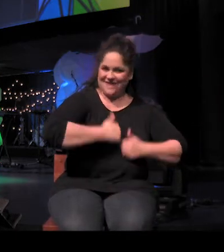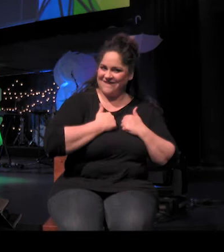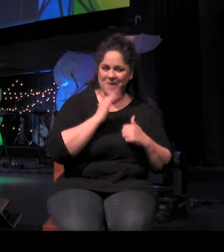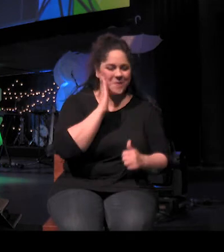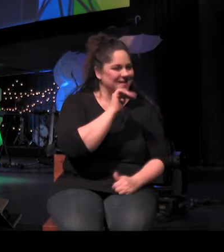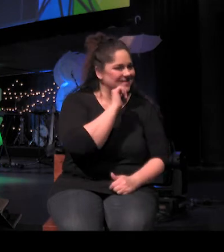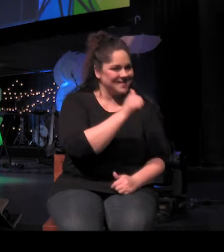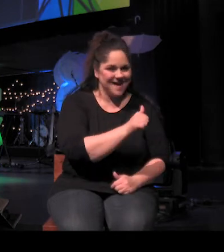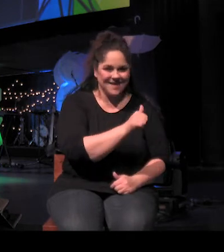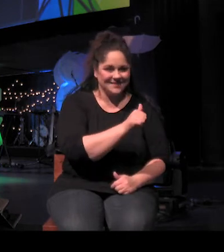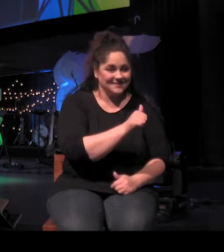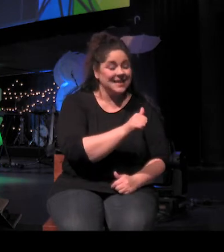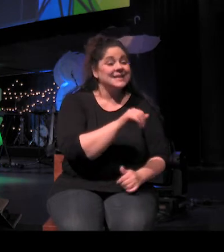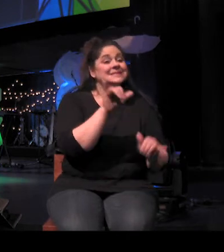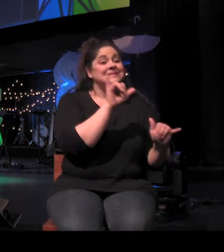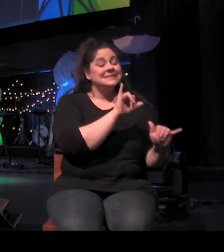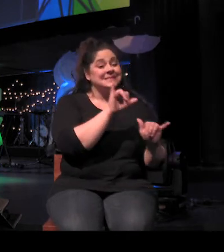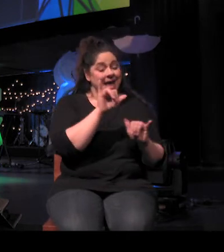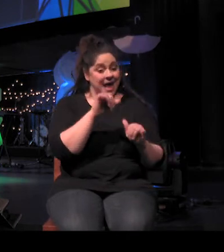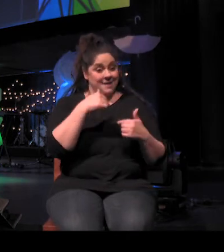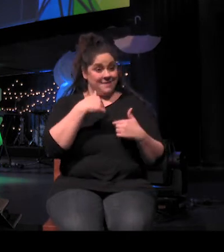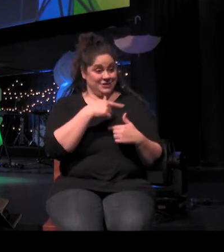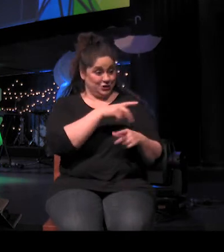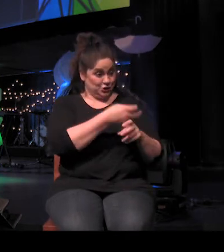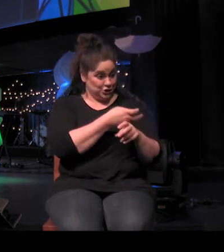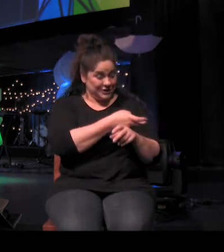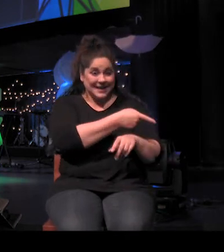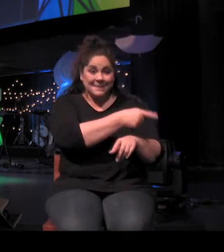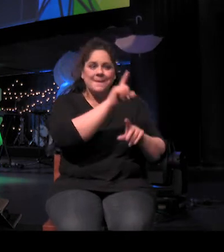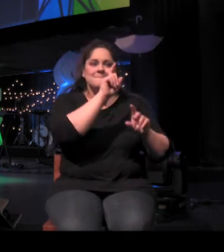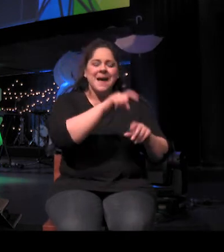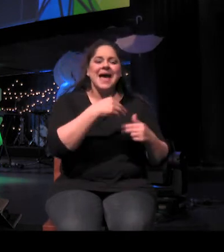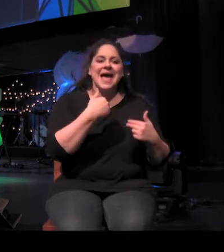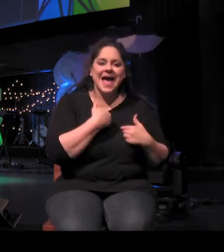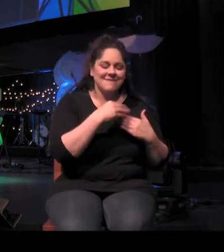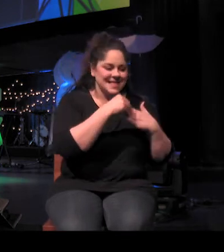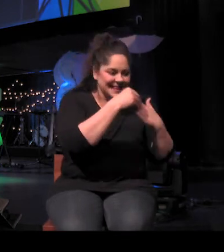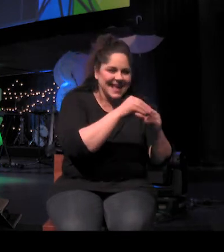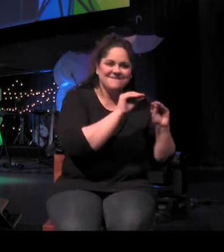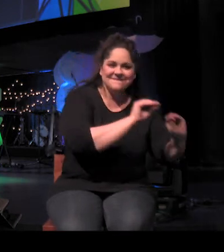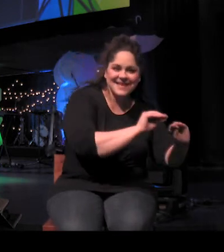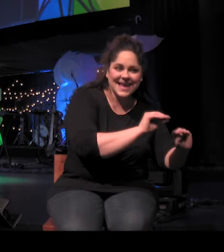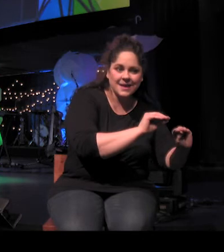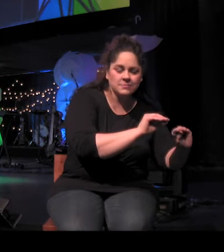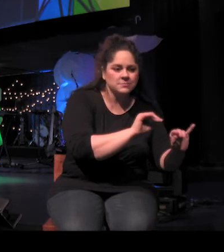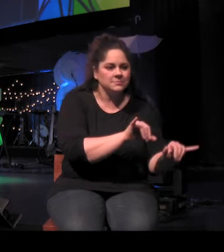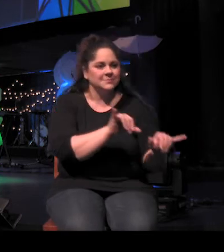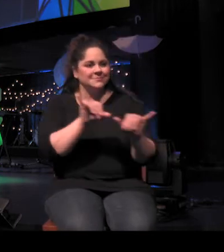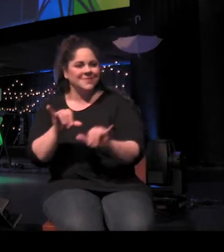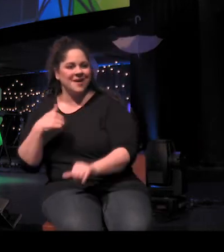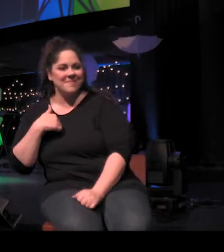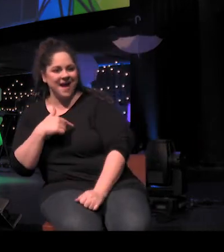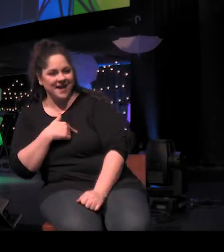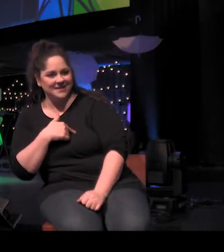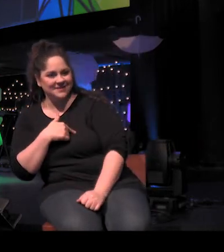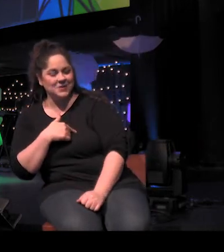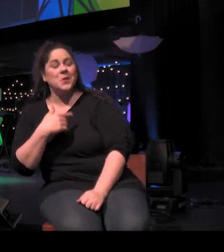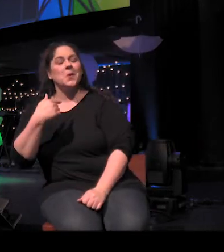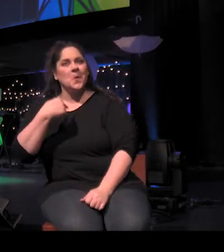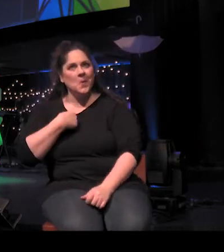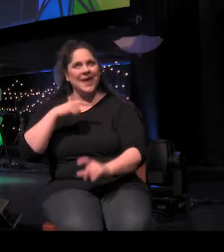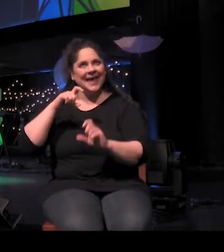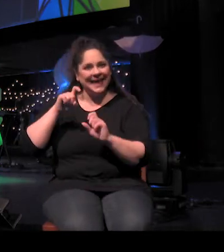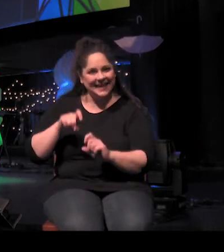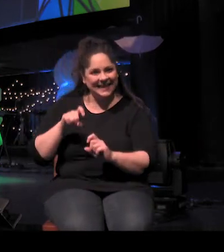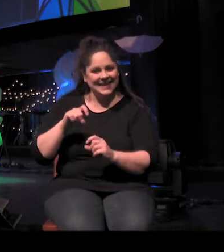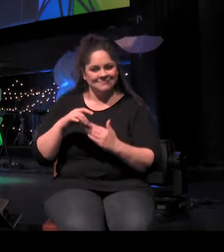led and fed. We need a shepherd. Protected, we need to be rescued, protected, led and fed.